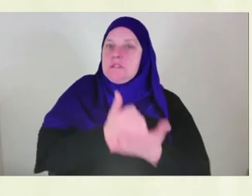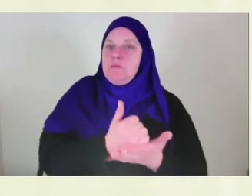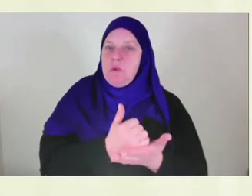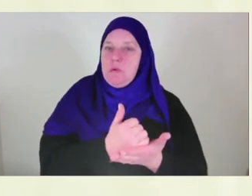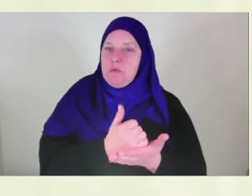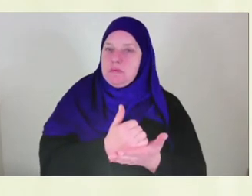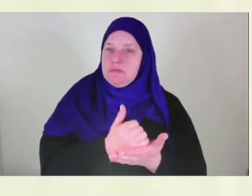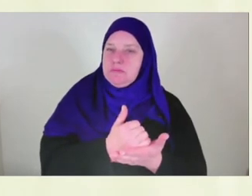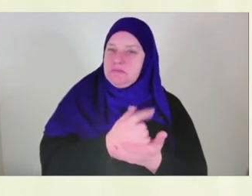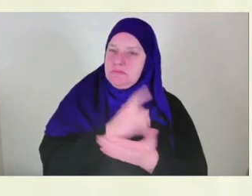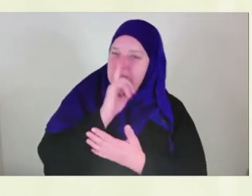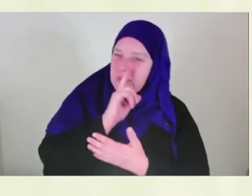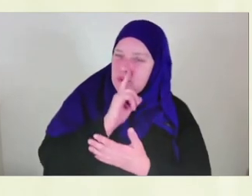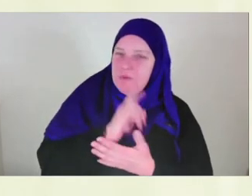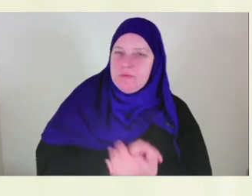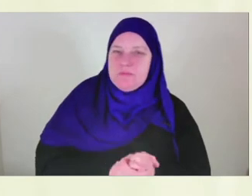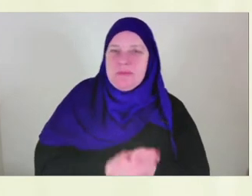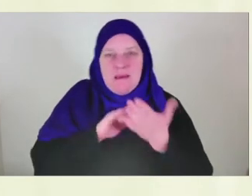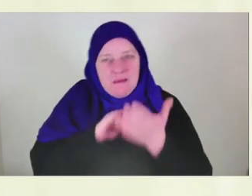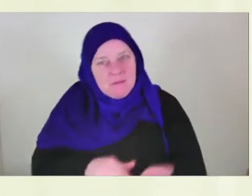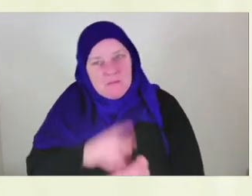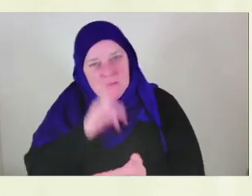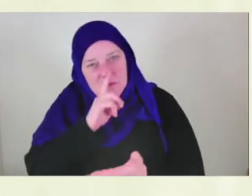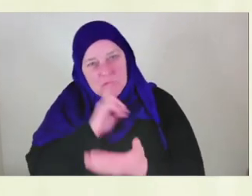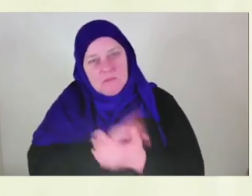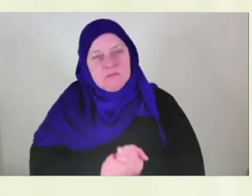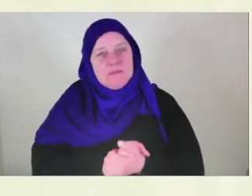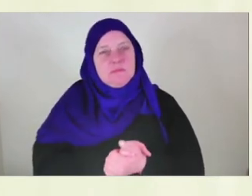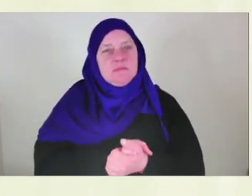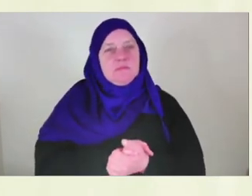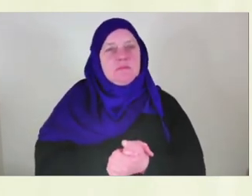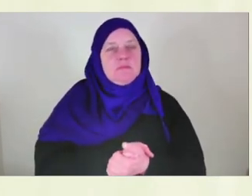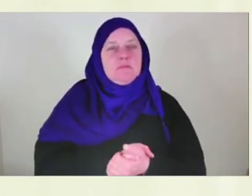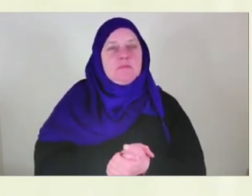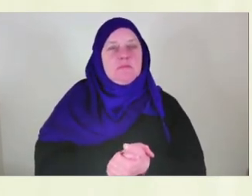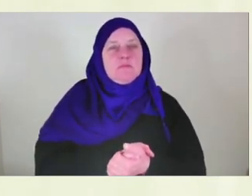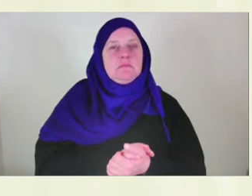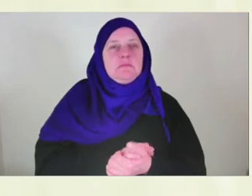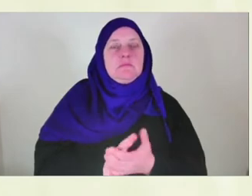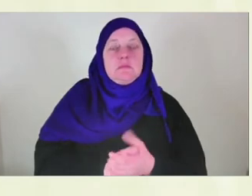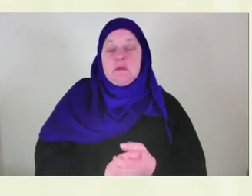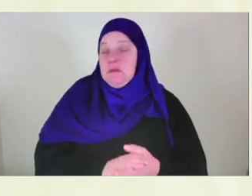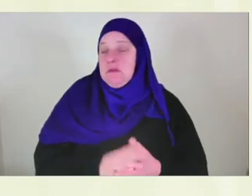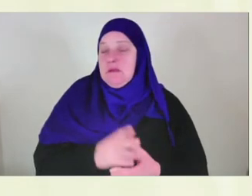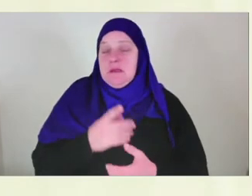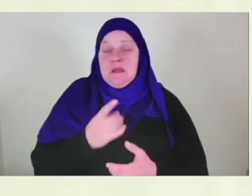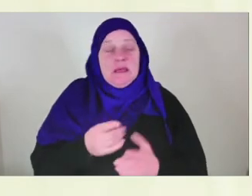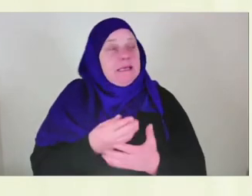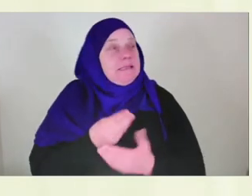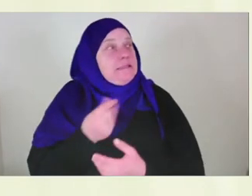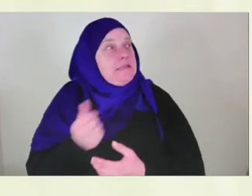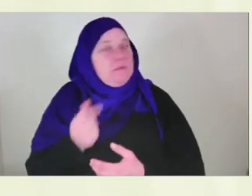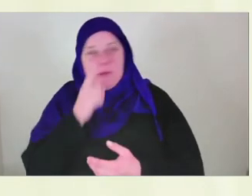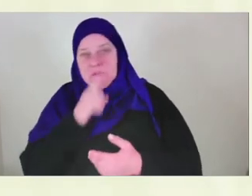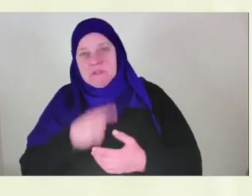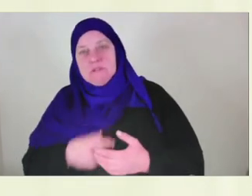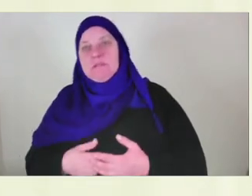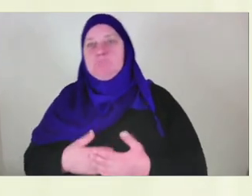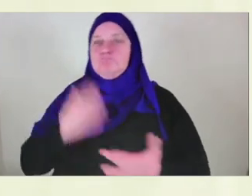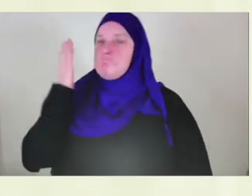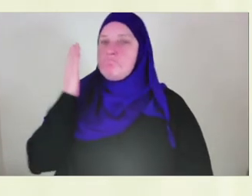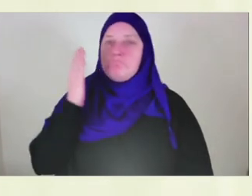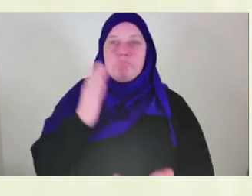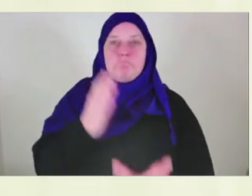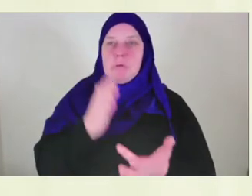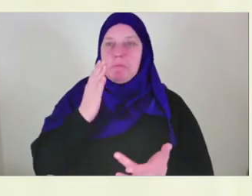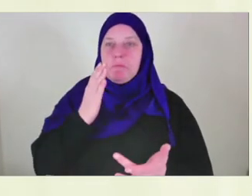killing out of the blue. Just money just pops into their lap. Like this guy. That when Hungry Jack's wanted to move